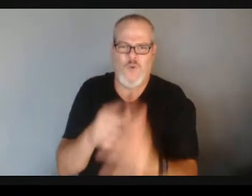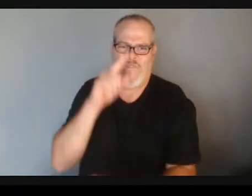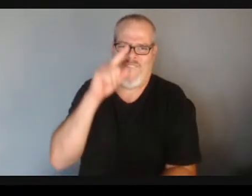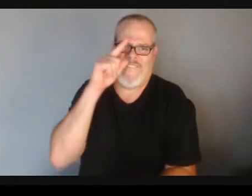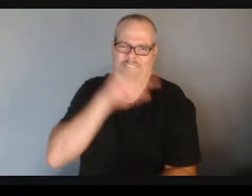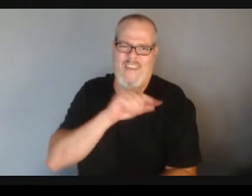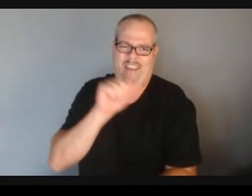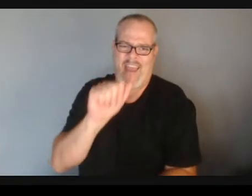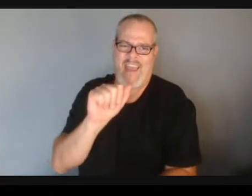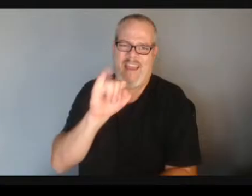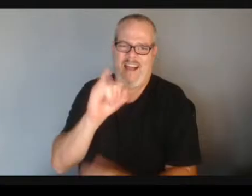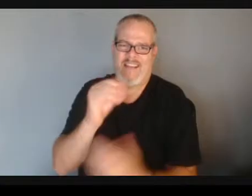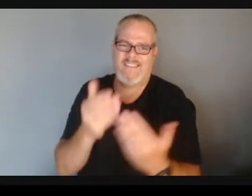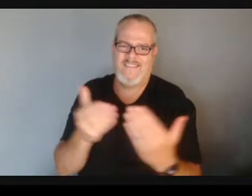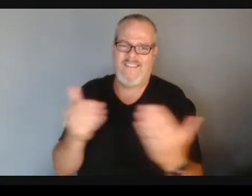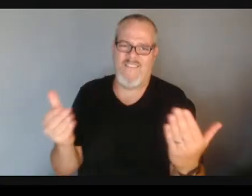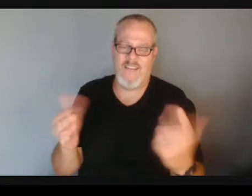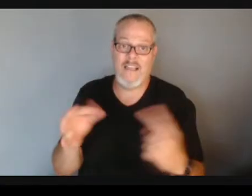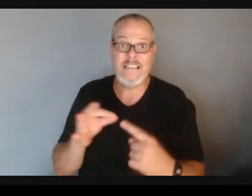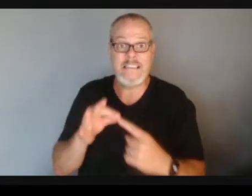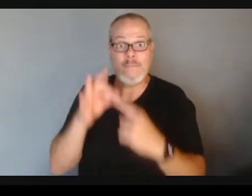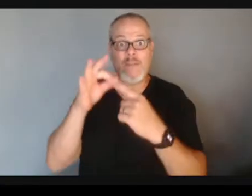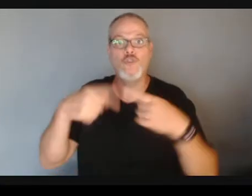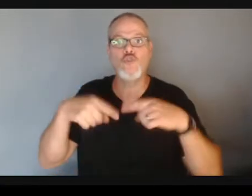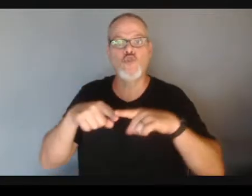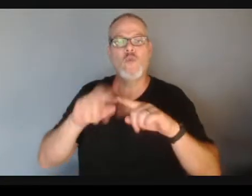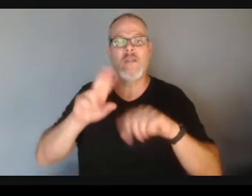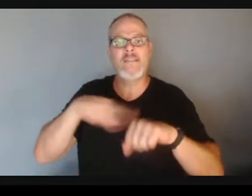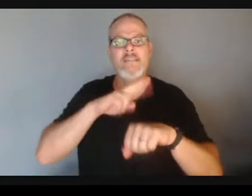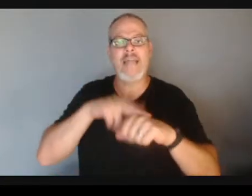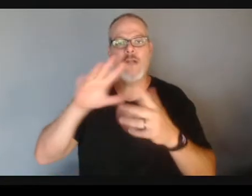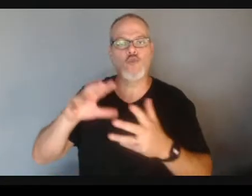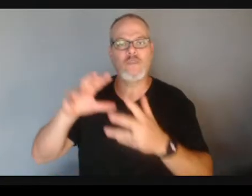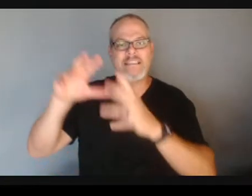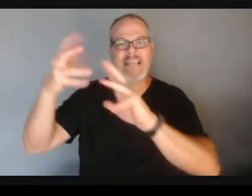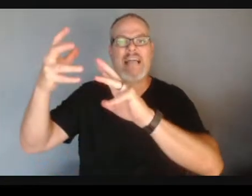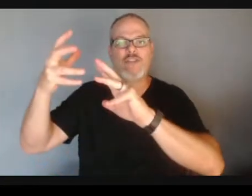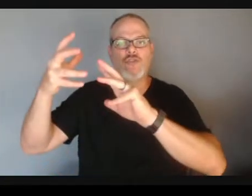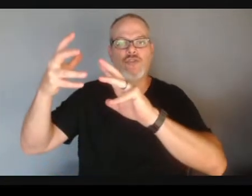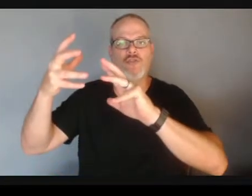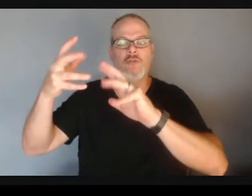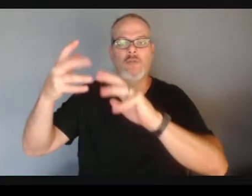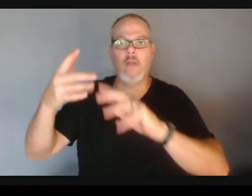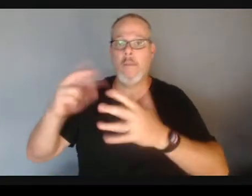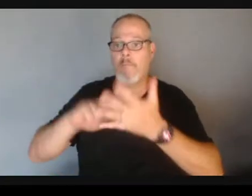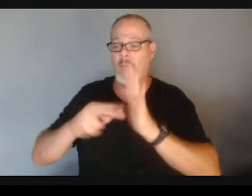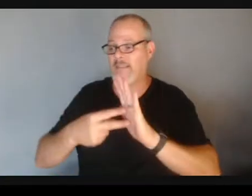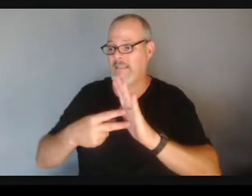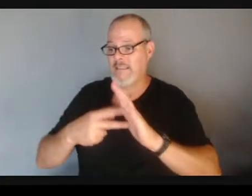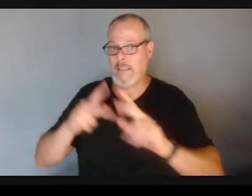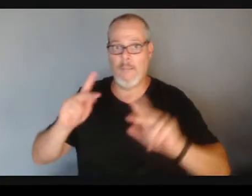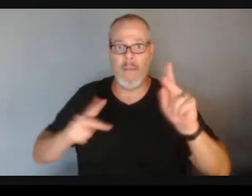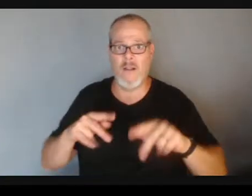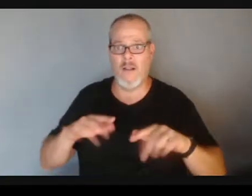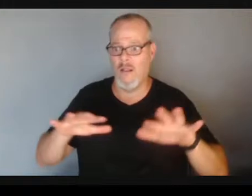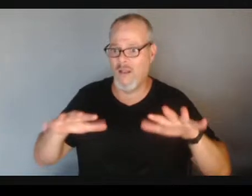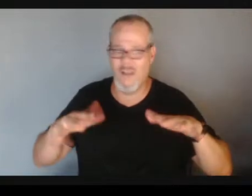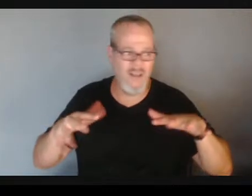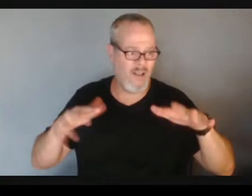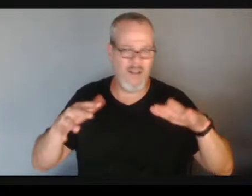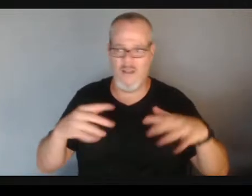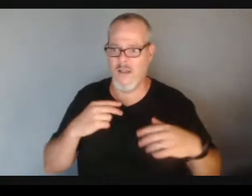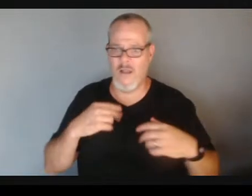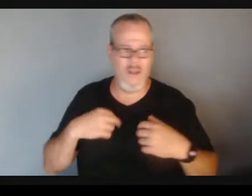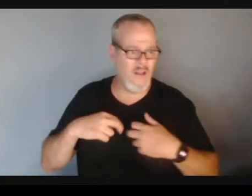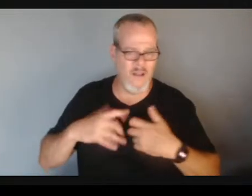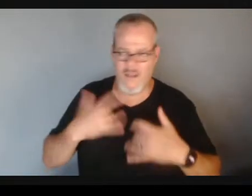slop, especially in times of natural disaster, when maybe the nerves are high, pressure's on, things along